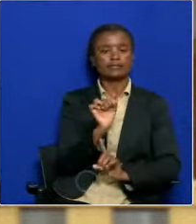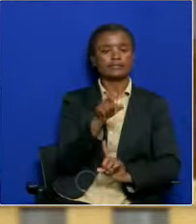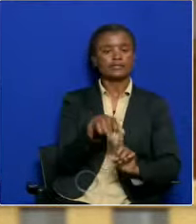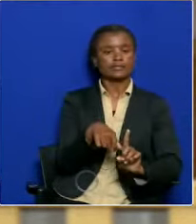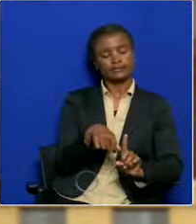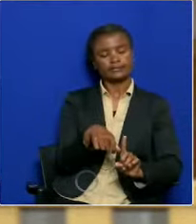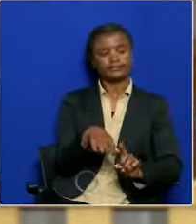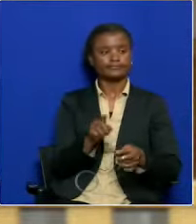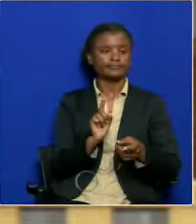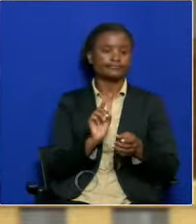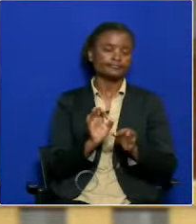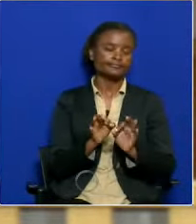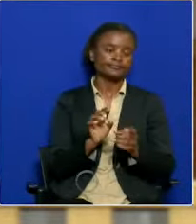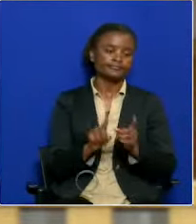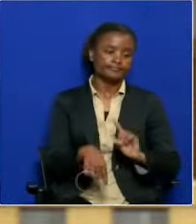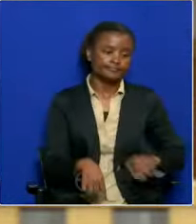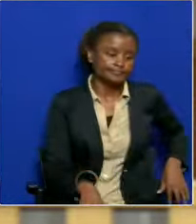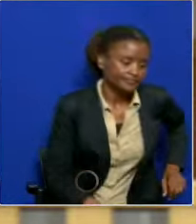Yeah.